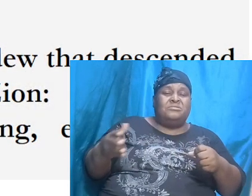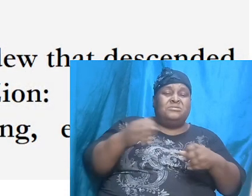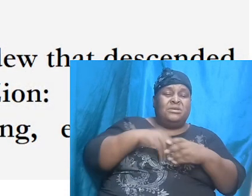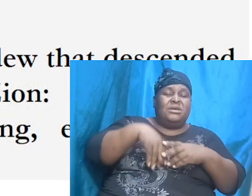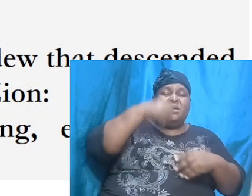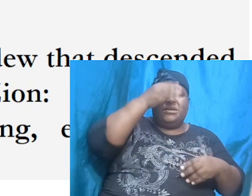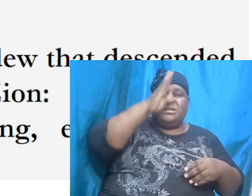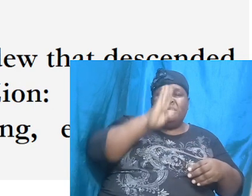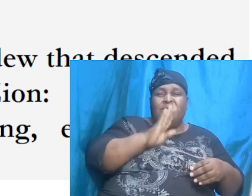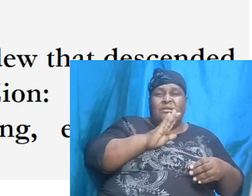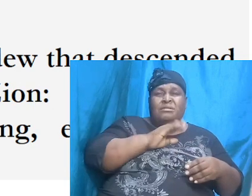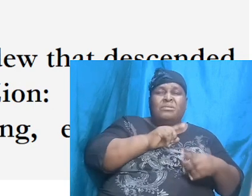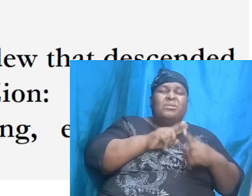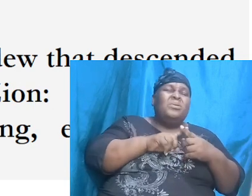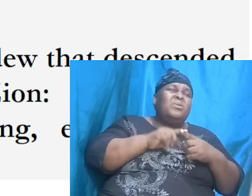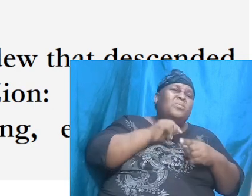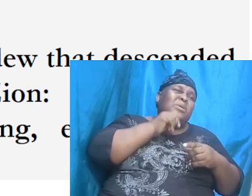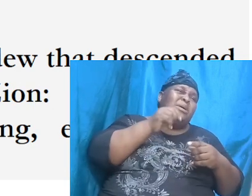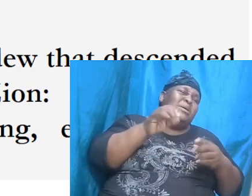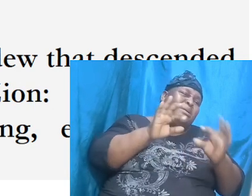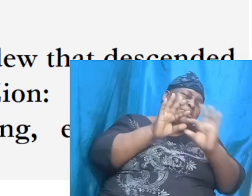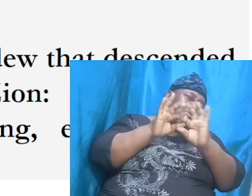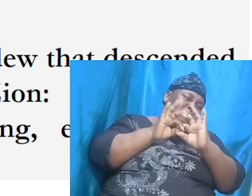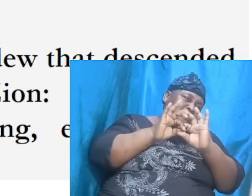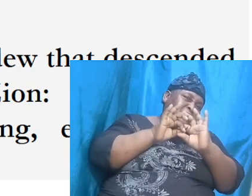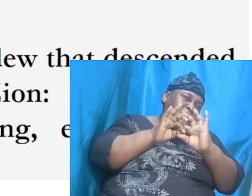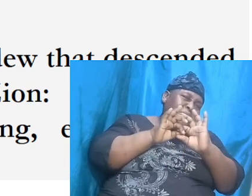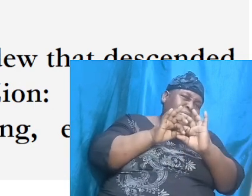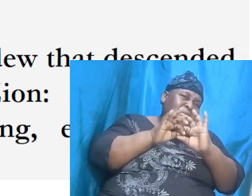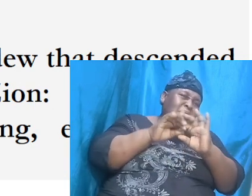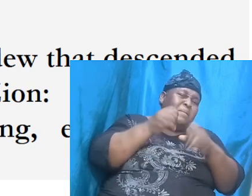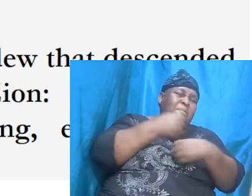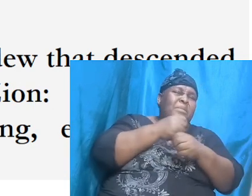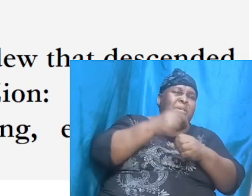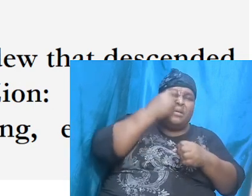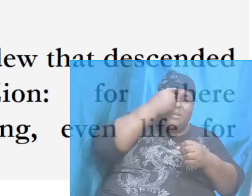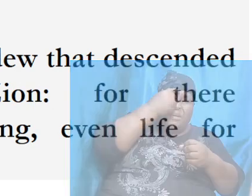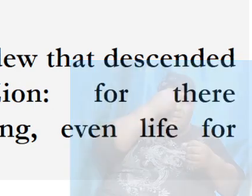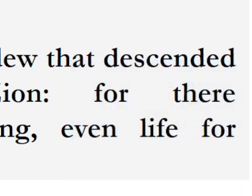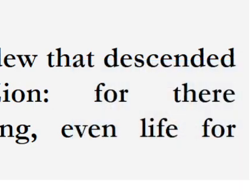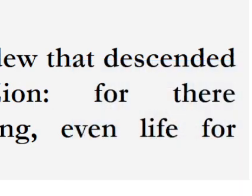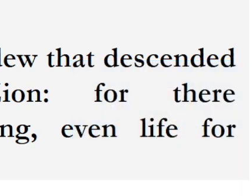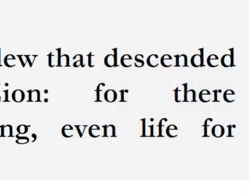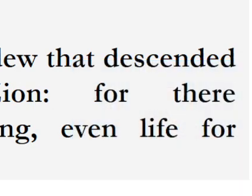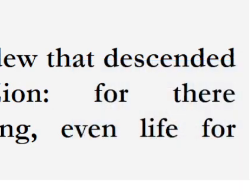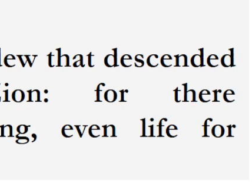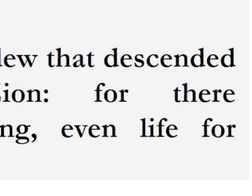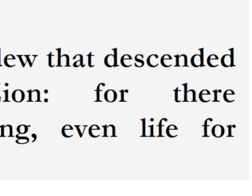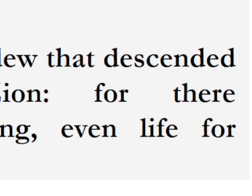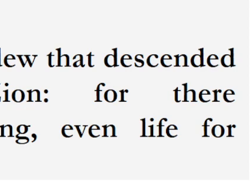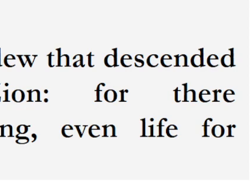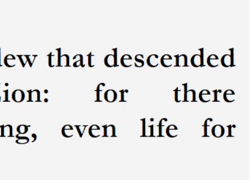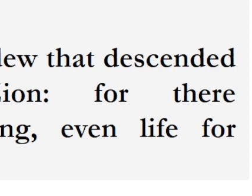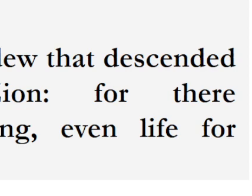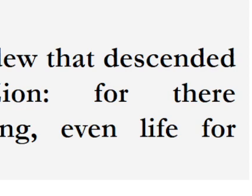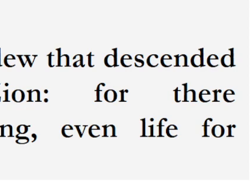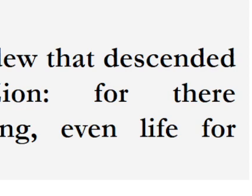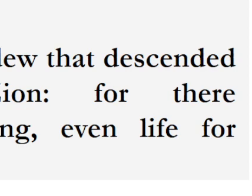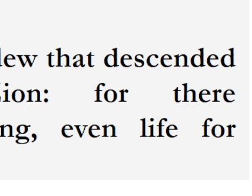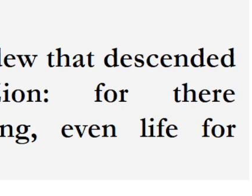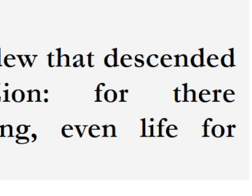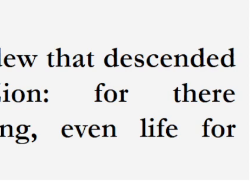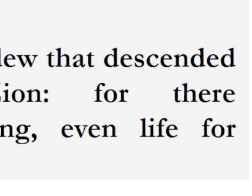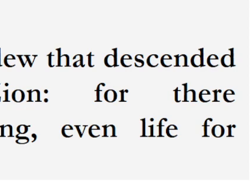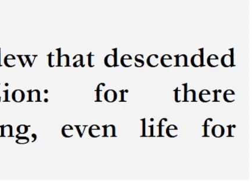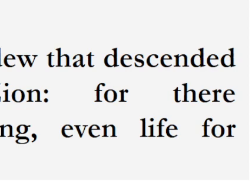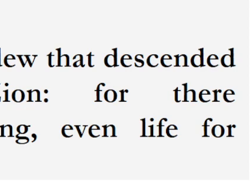we are not united, it causes chaos and it causes confusion in the body. Amen. And we are fully aware also from